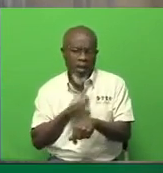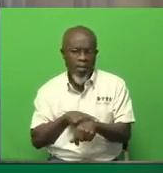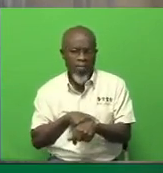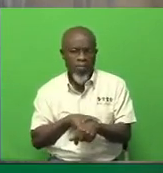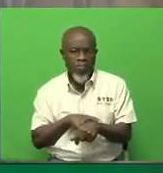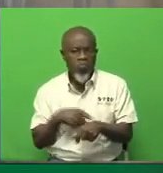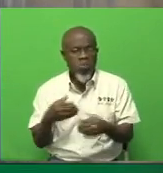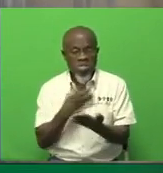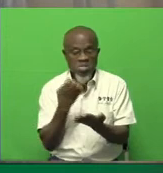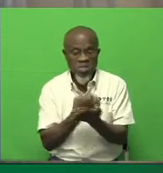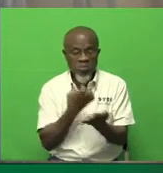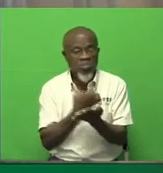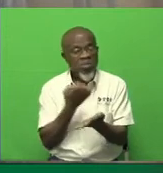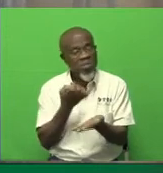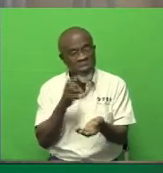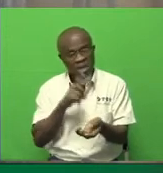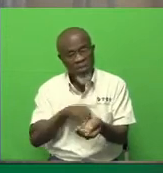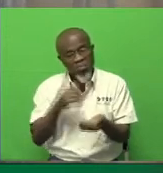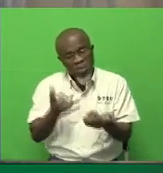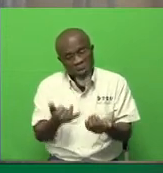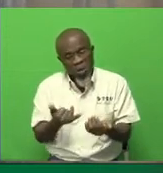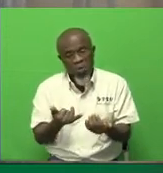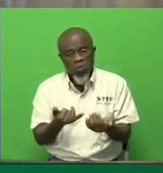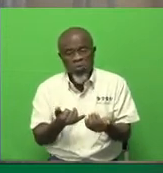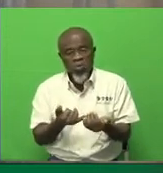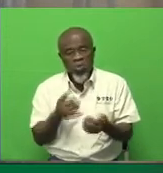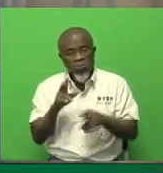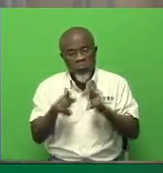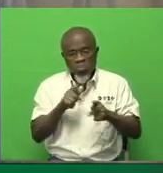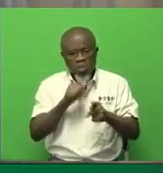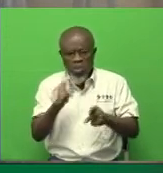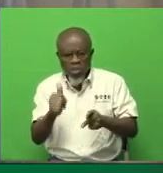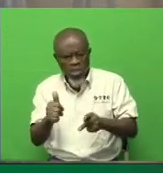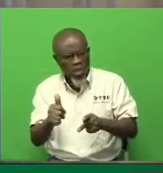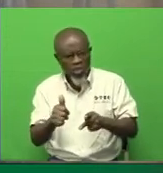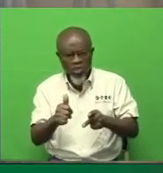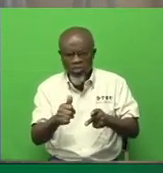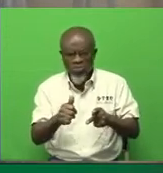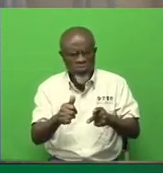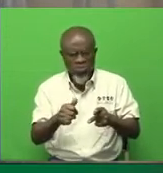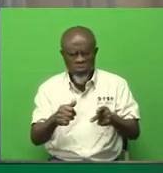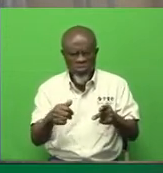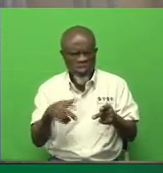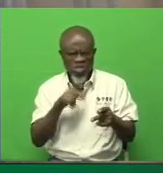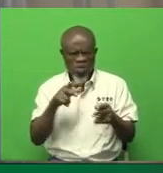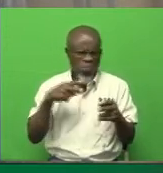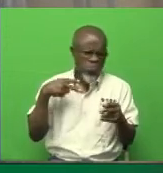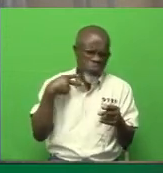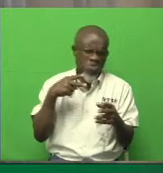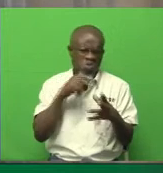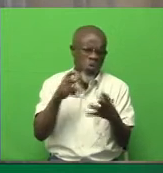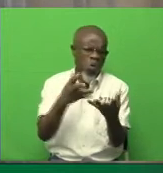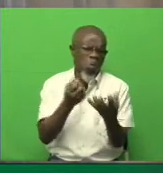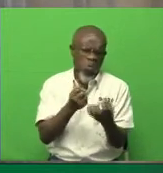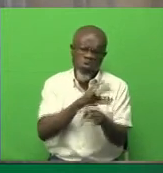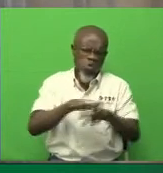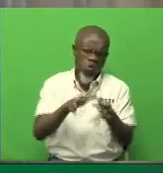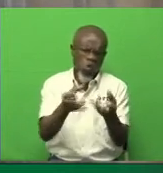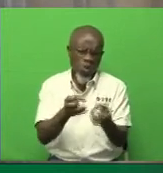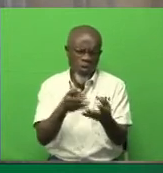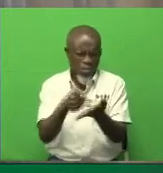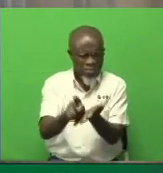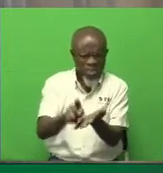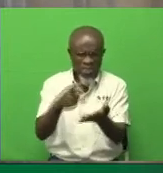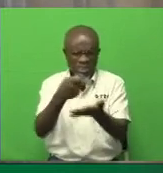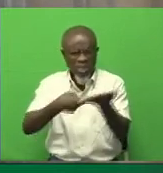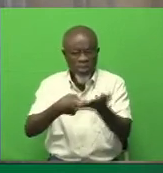Times the member repeatedly said that people were not against the idea of paying taxes but they were upset that this measure could